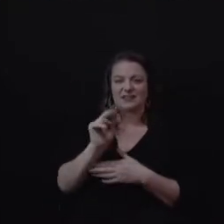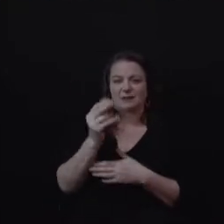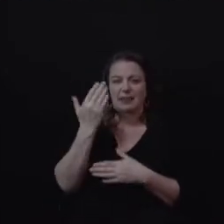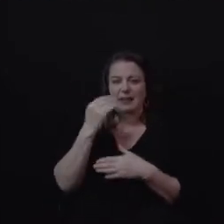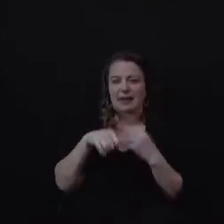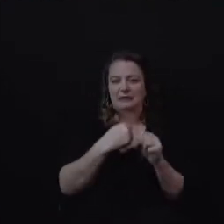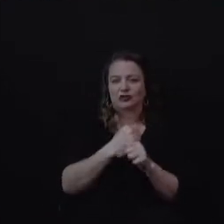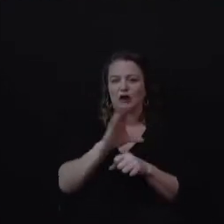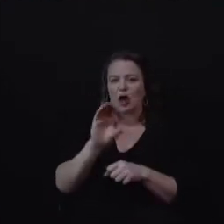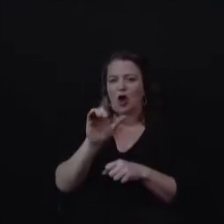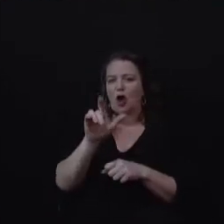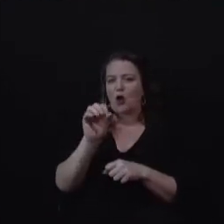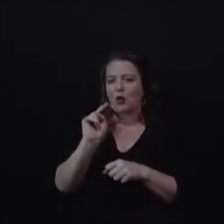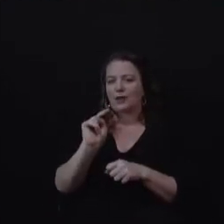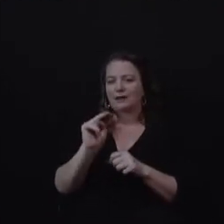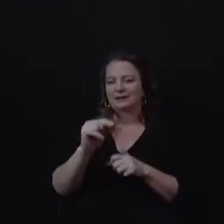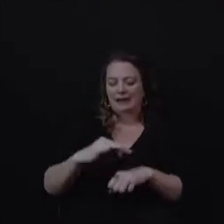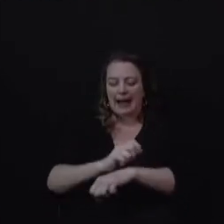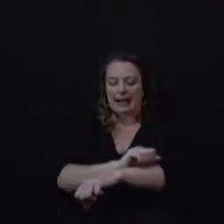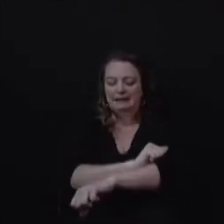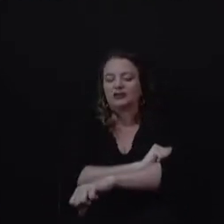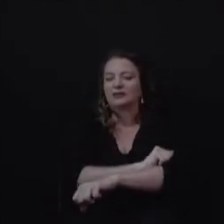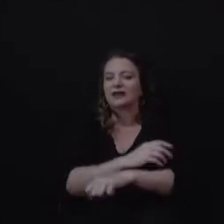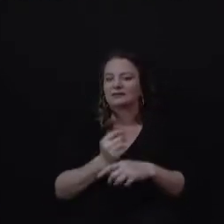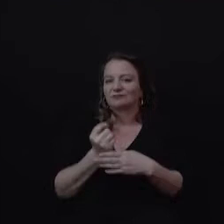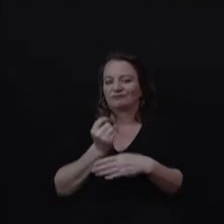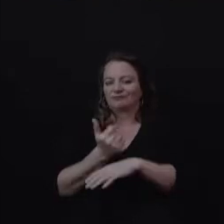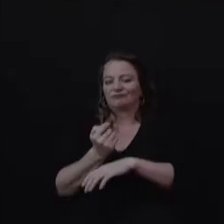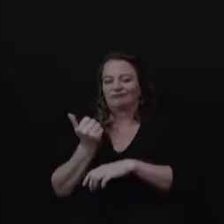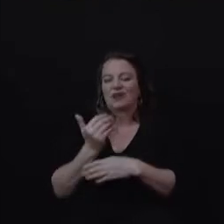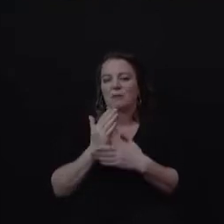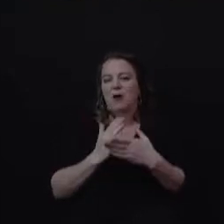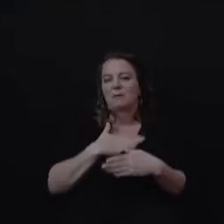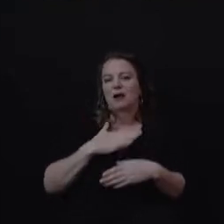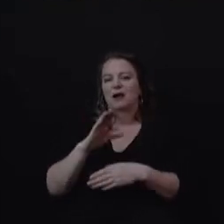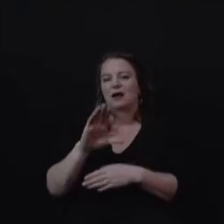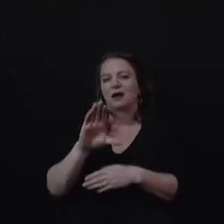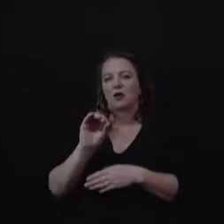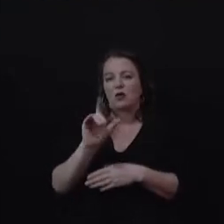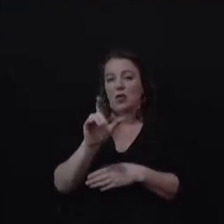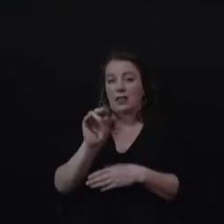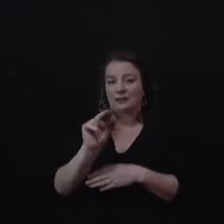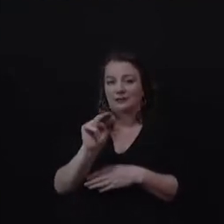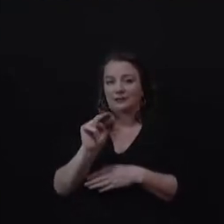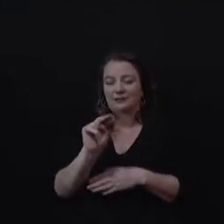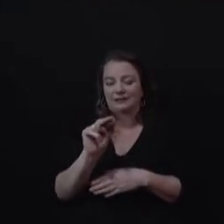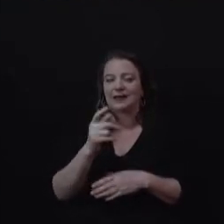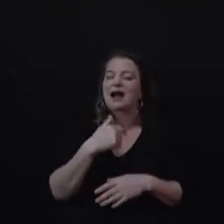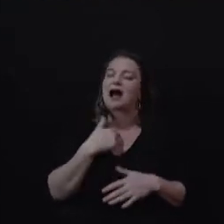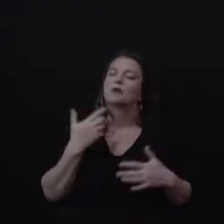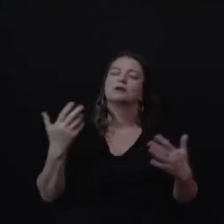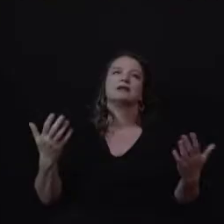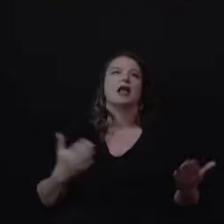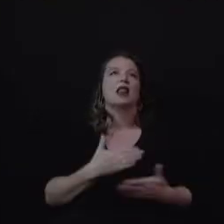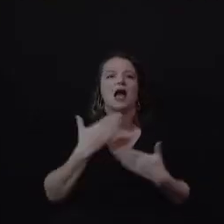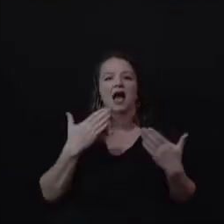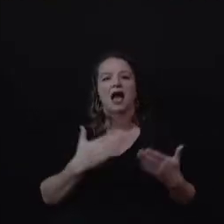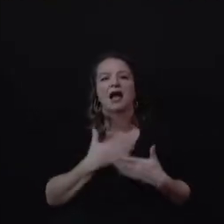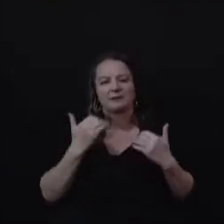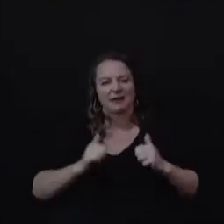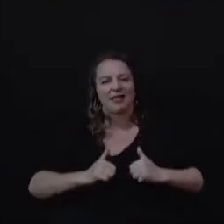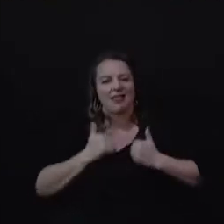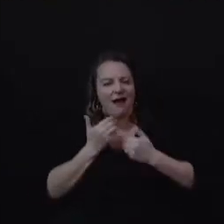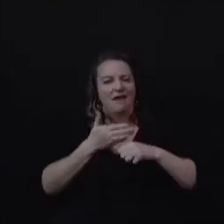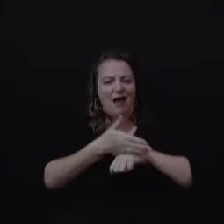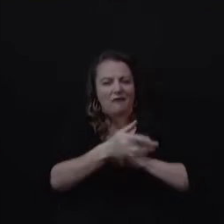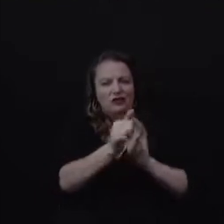cancer took out a good portion of my colon, I was glad to be alive. I had